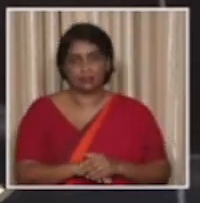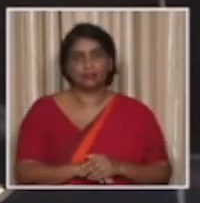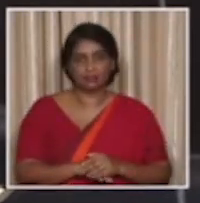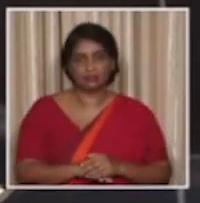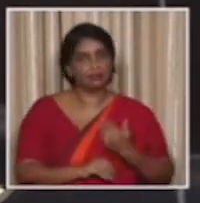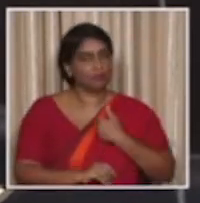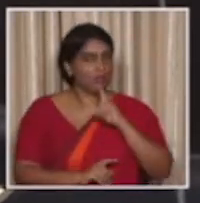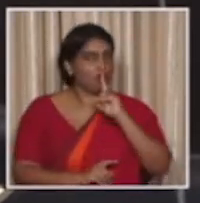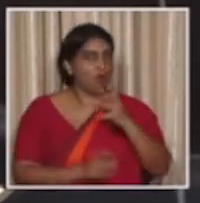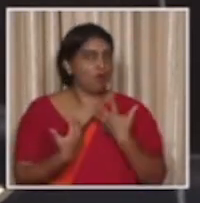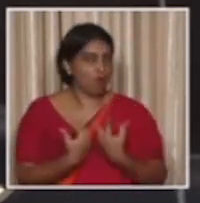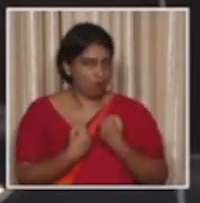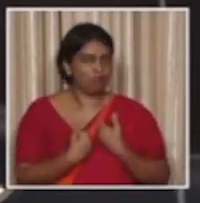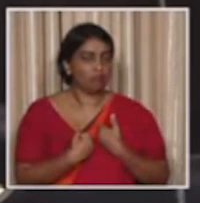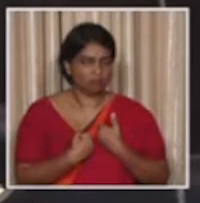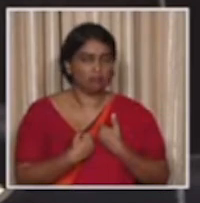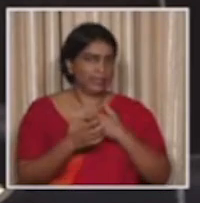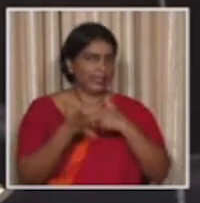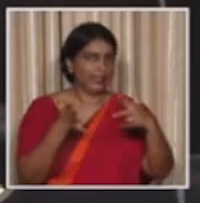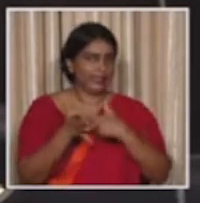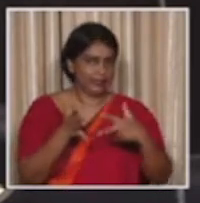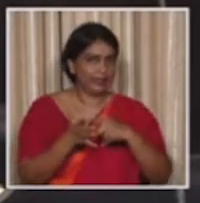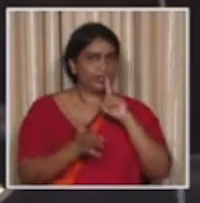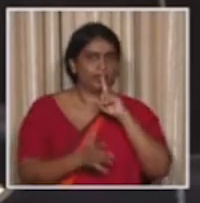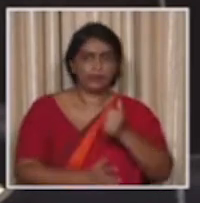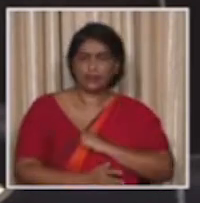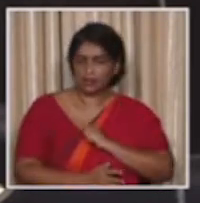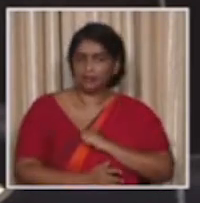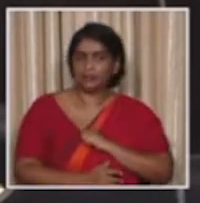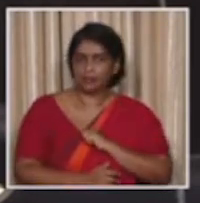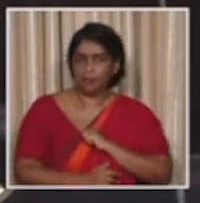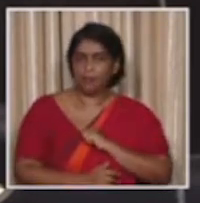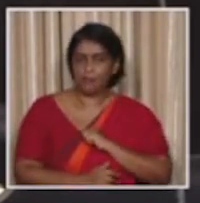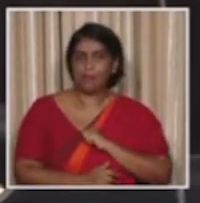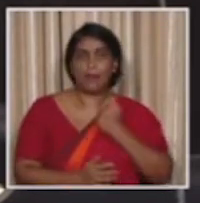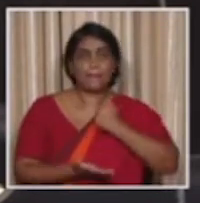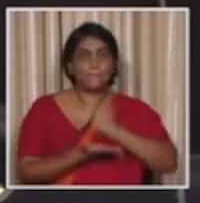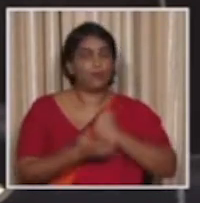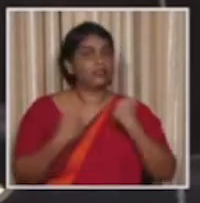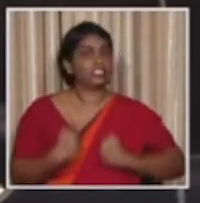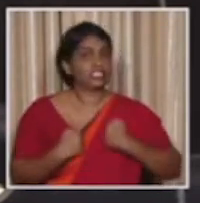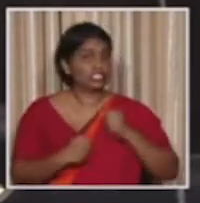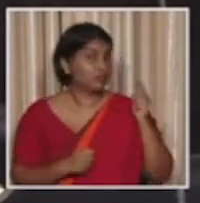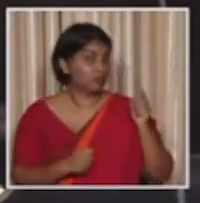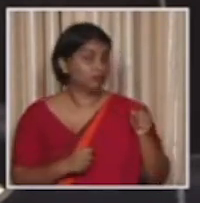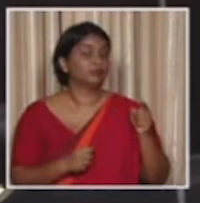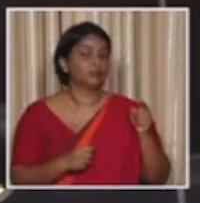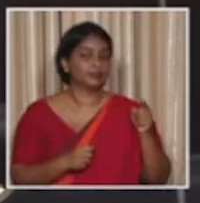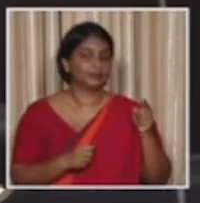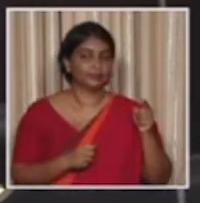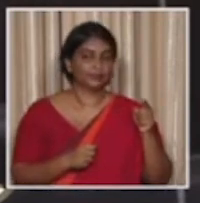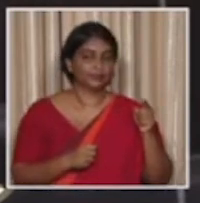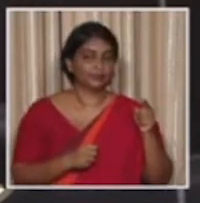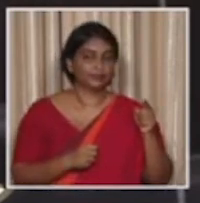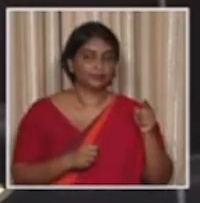this. Reference was made to an affidavit filed by the governor of the central bank at paragraph 61 of the prophetic